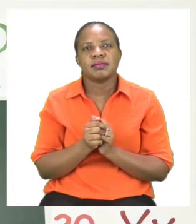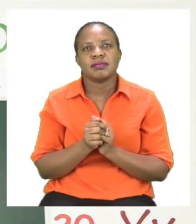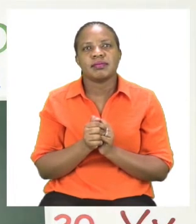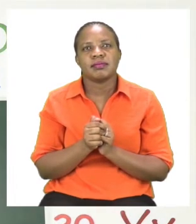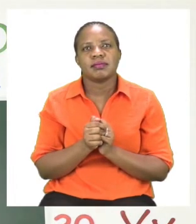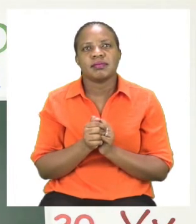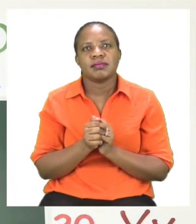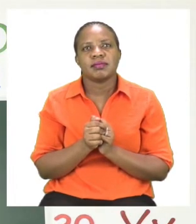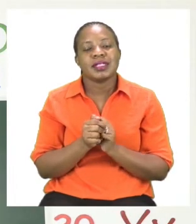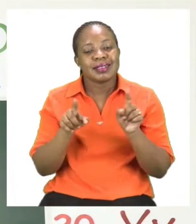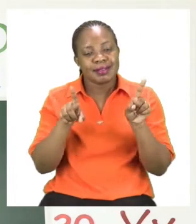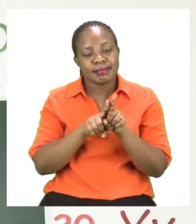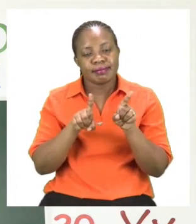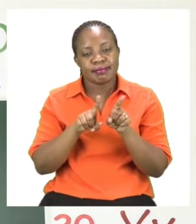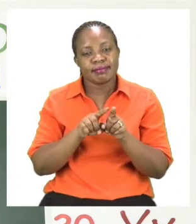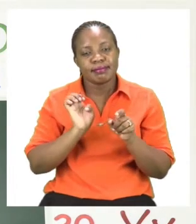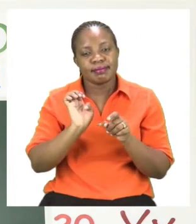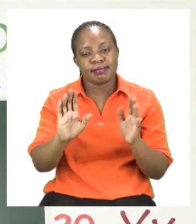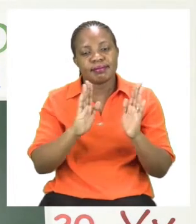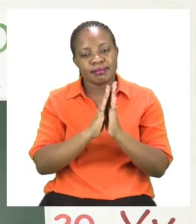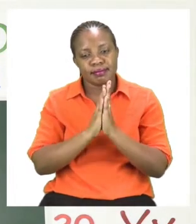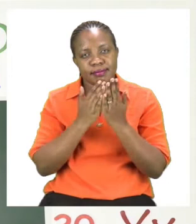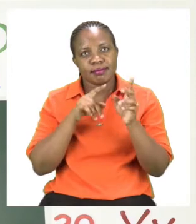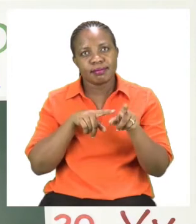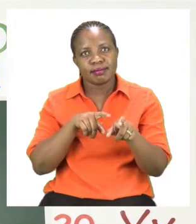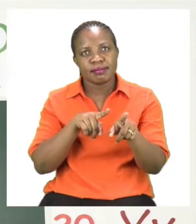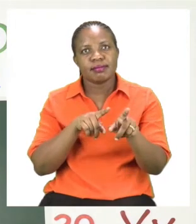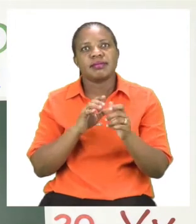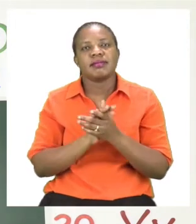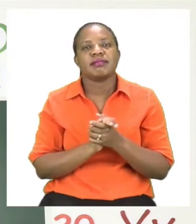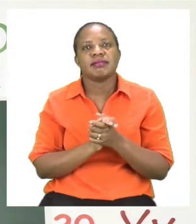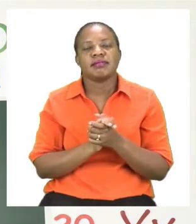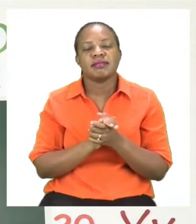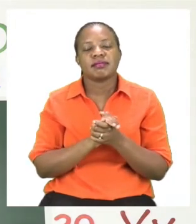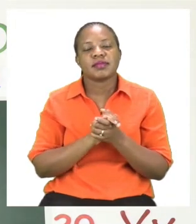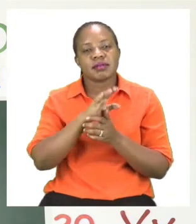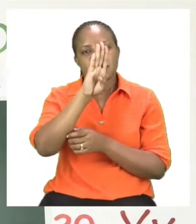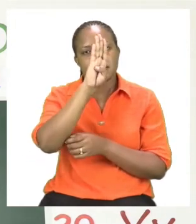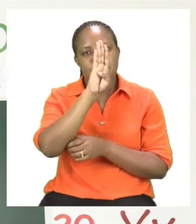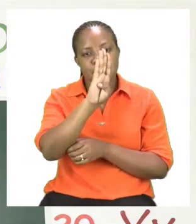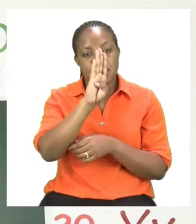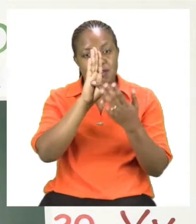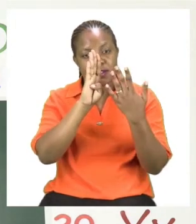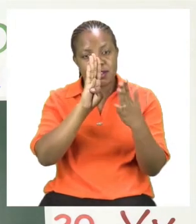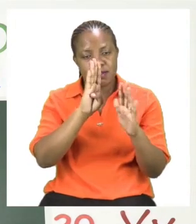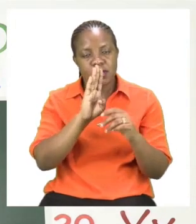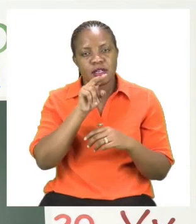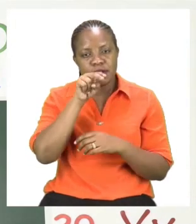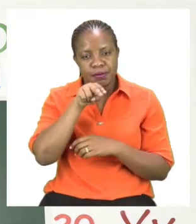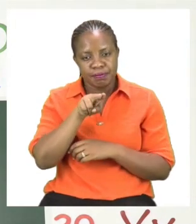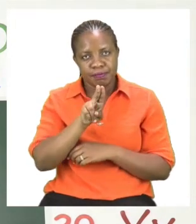going to do it in your booklets. So we have a B and a U. Then we have